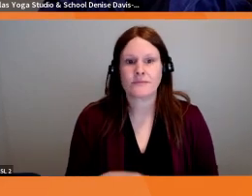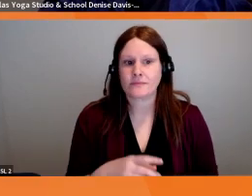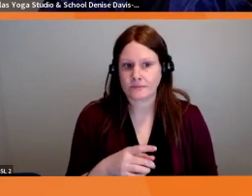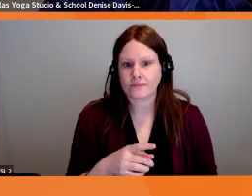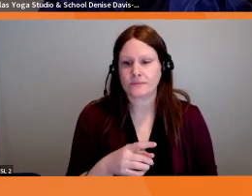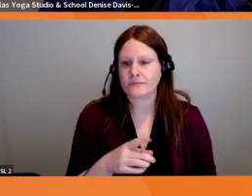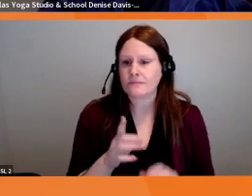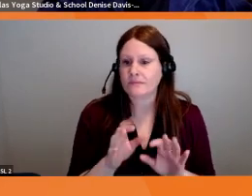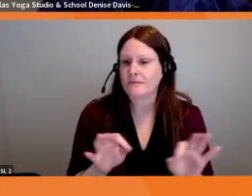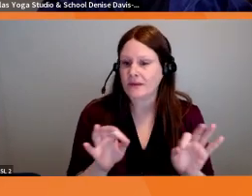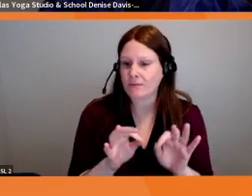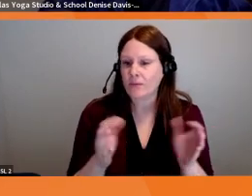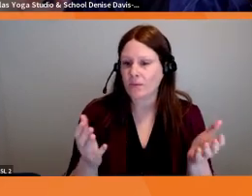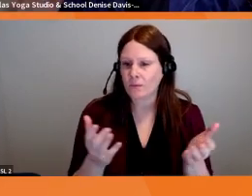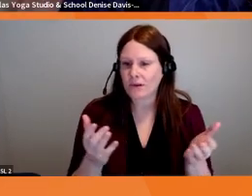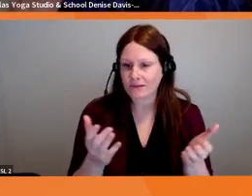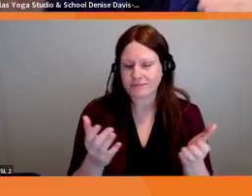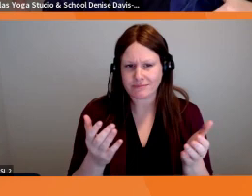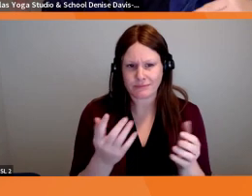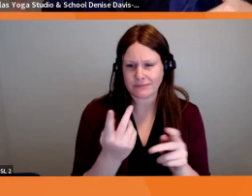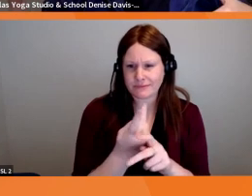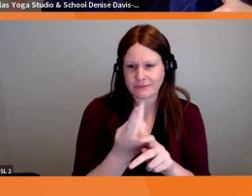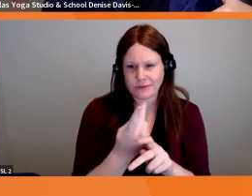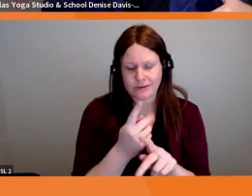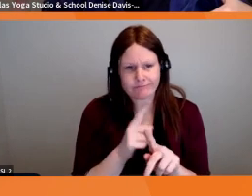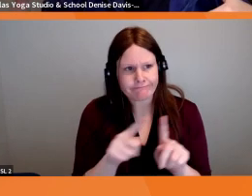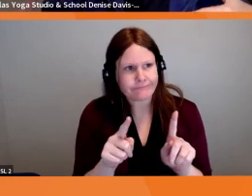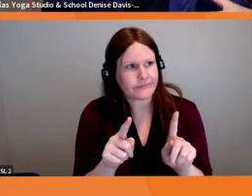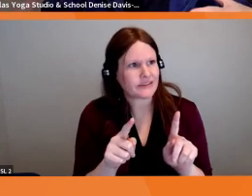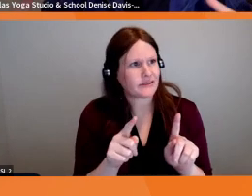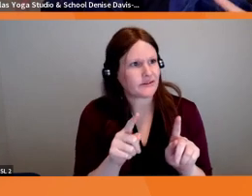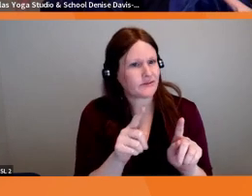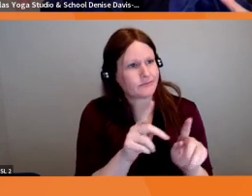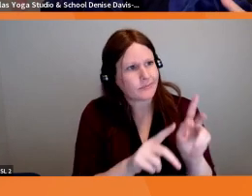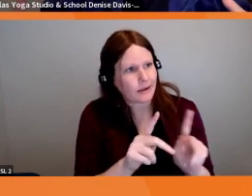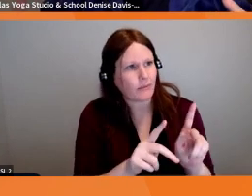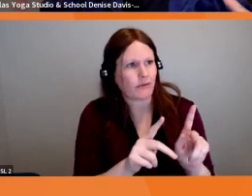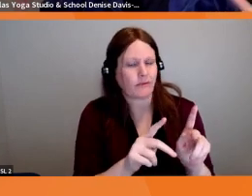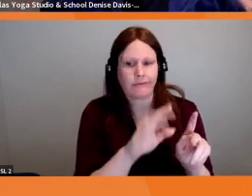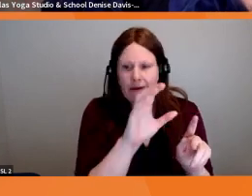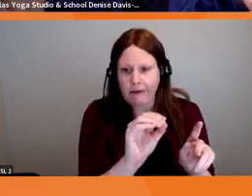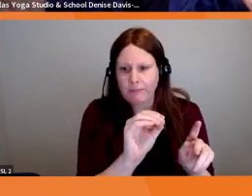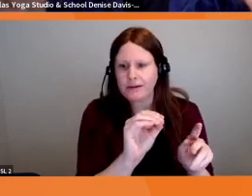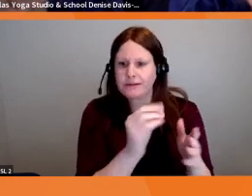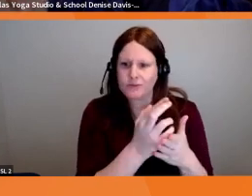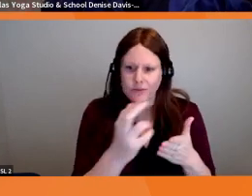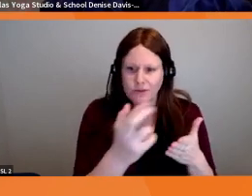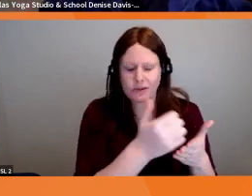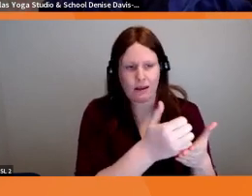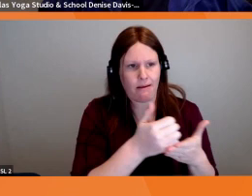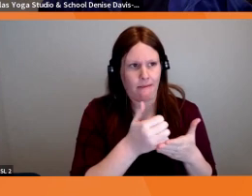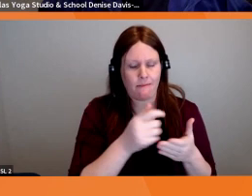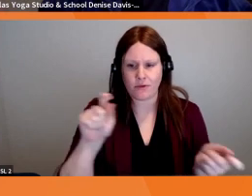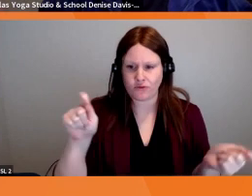find the resources that can help you to make lasting change. And it's hard